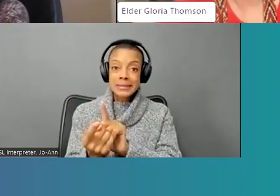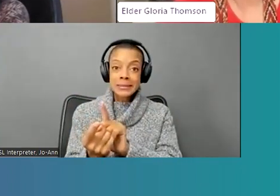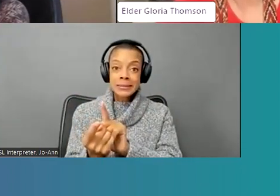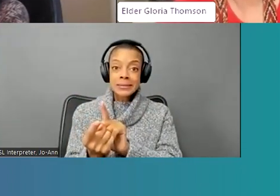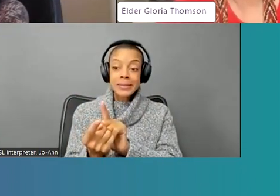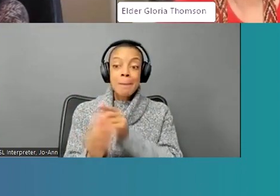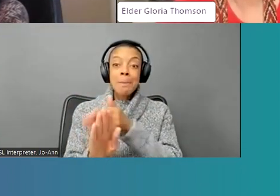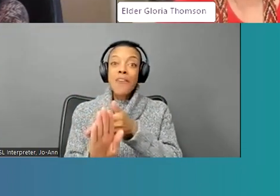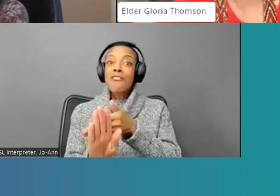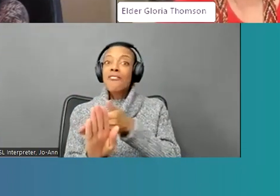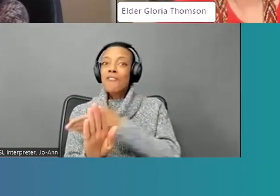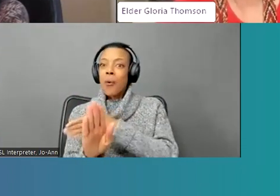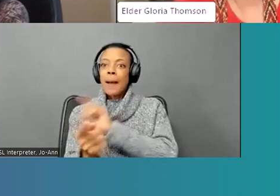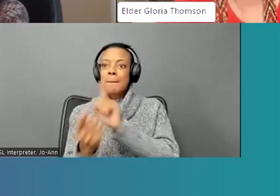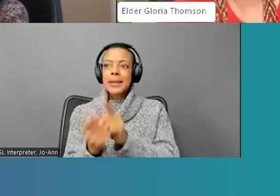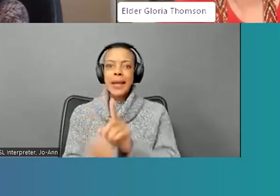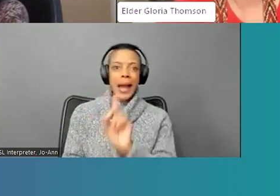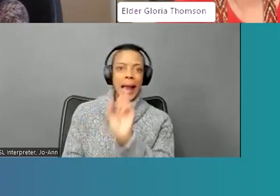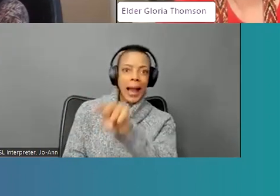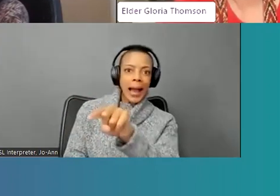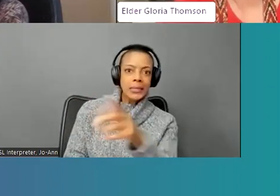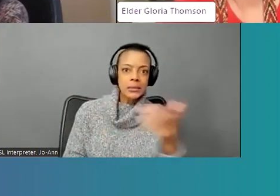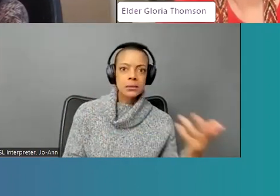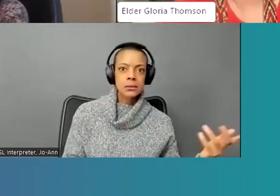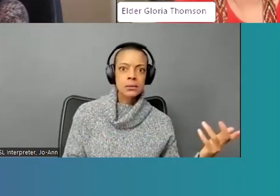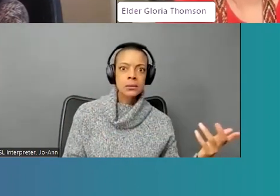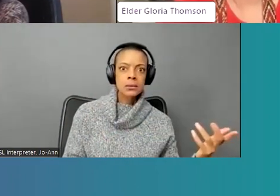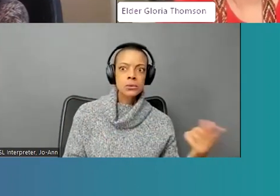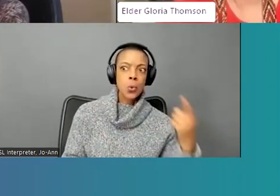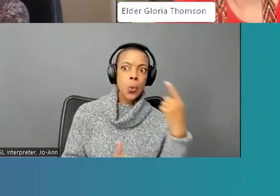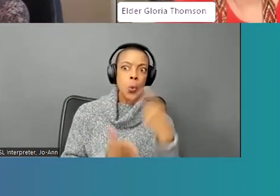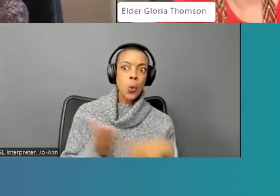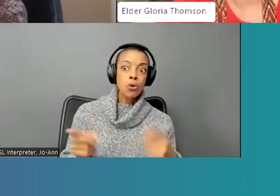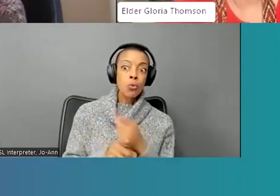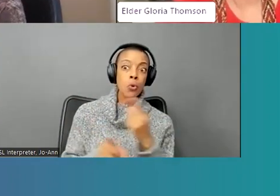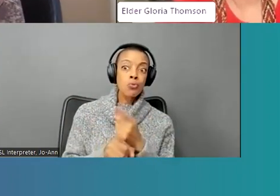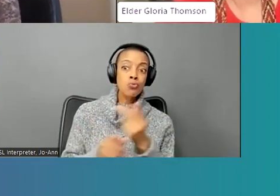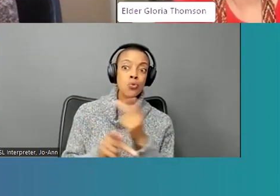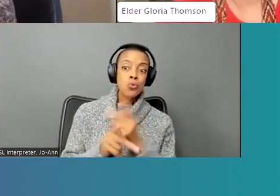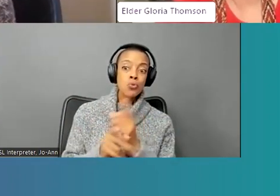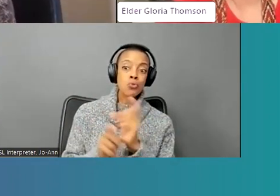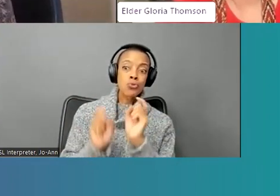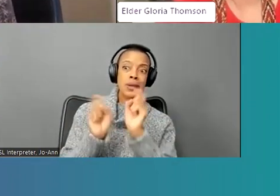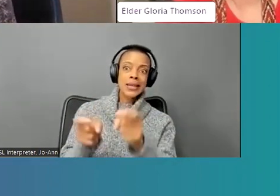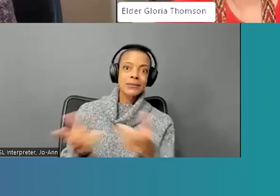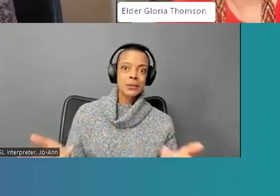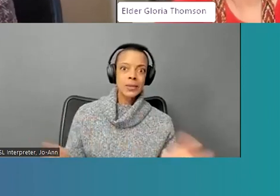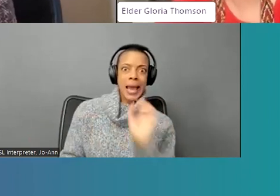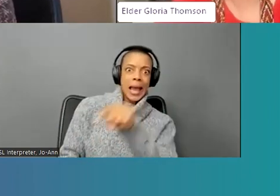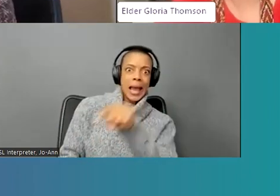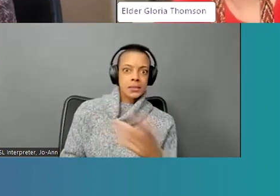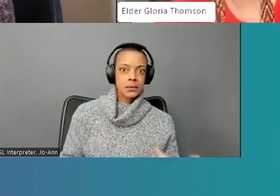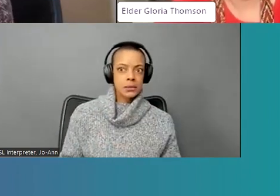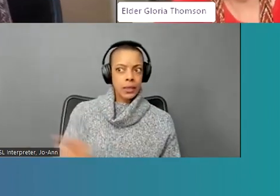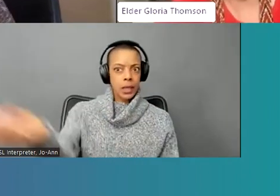meet them, why don't you ask them what would be appropriate for them to get? Yeah.